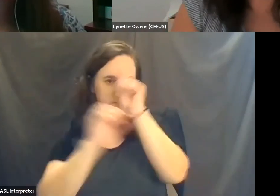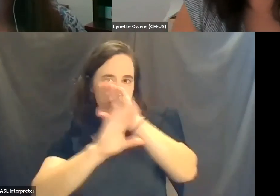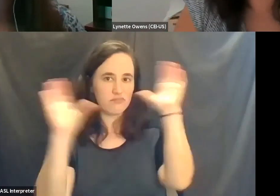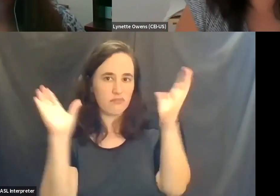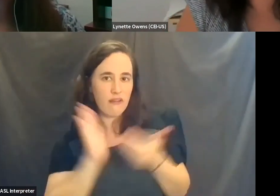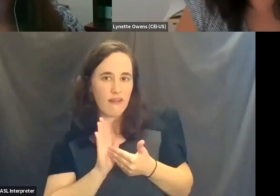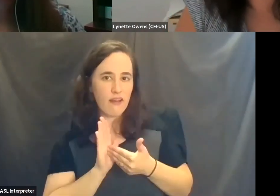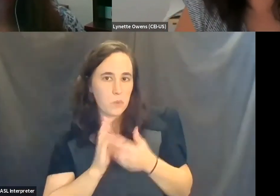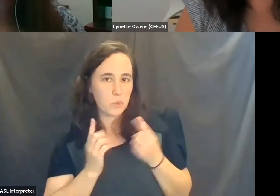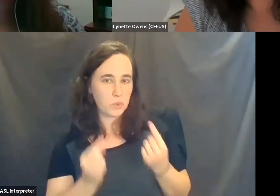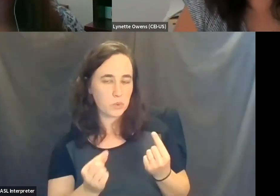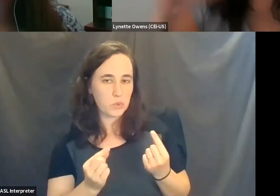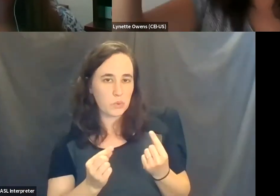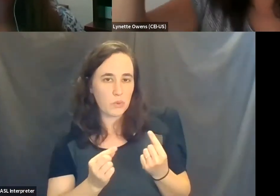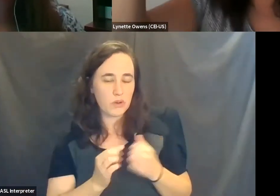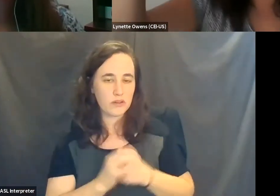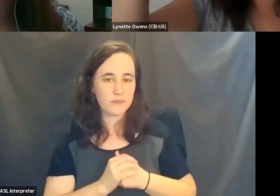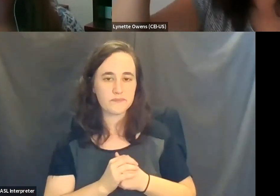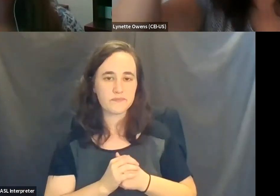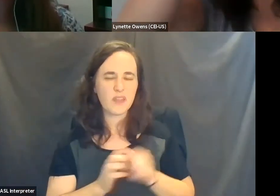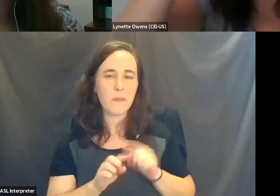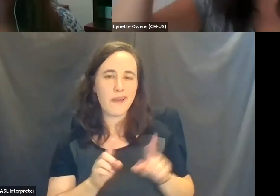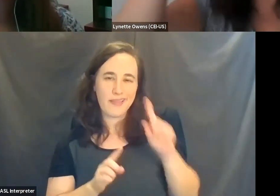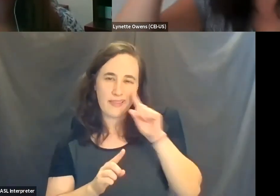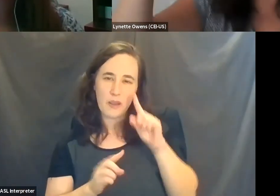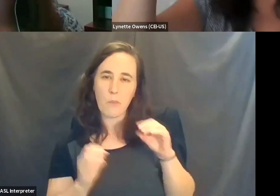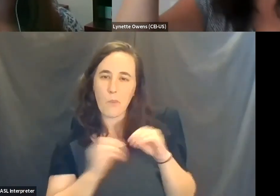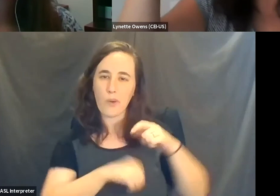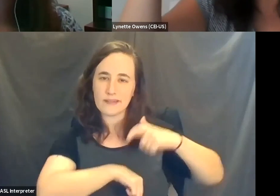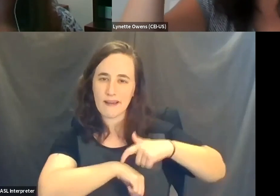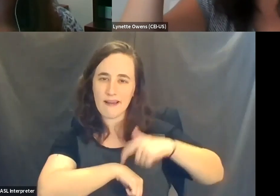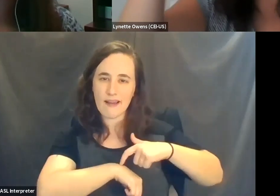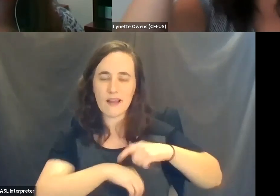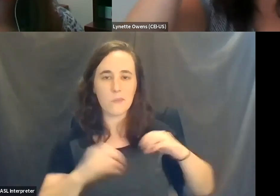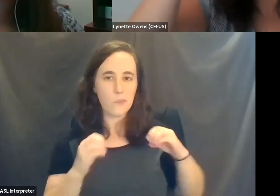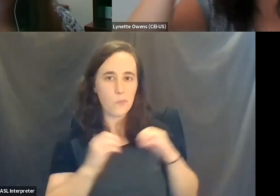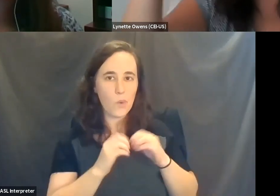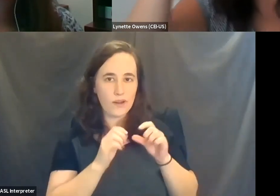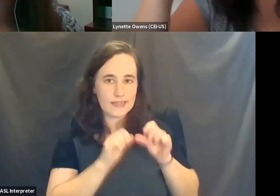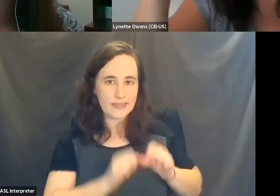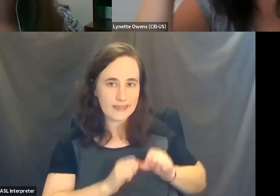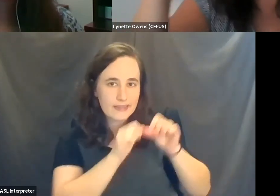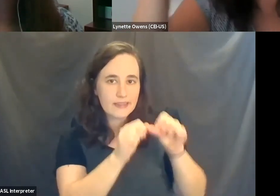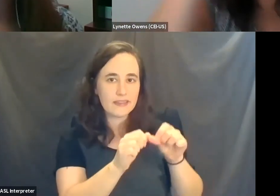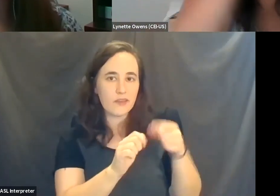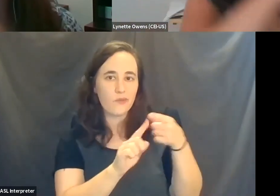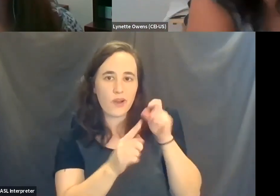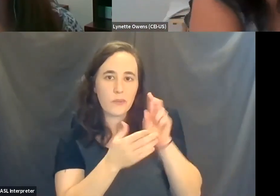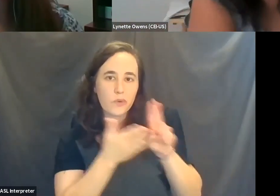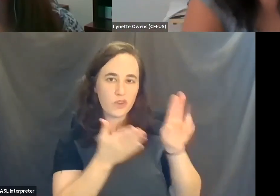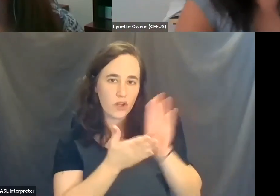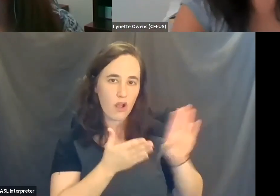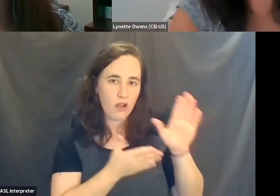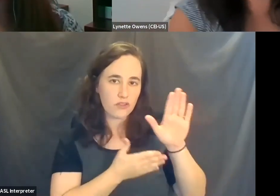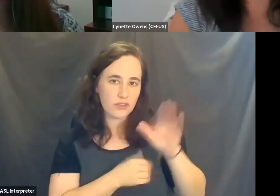it. And but I think it's going to take more consistency from the universities